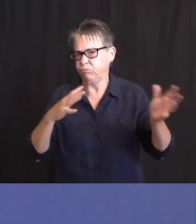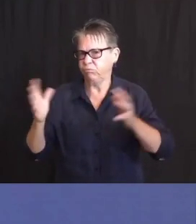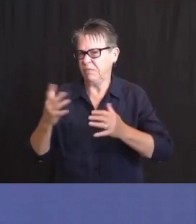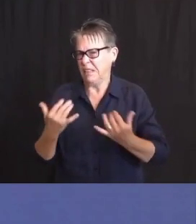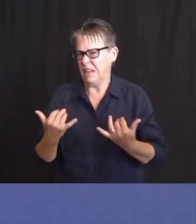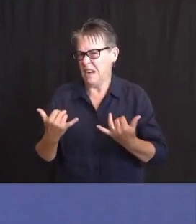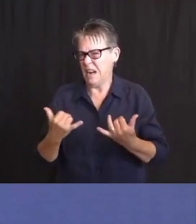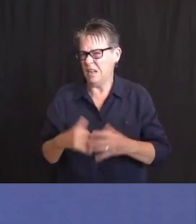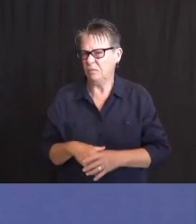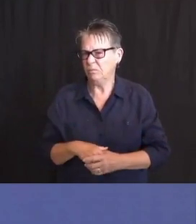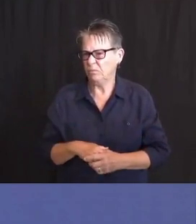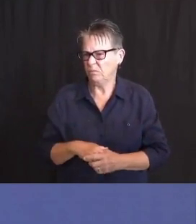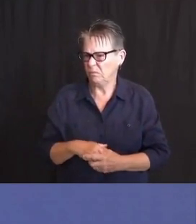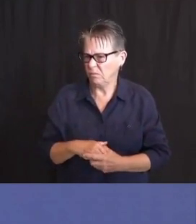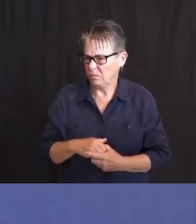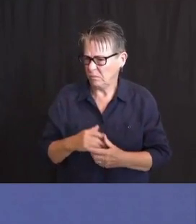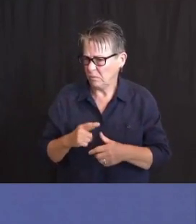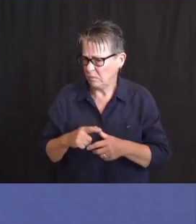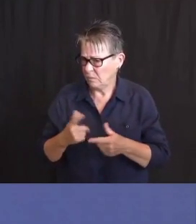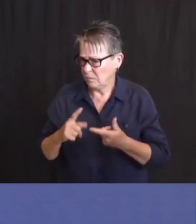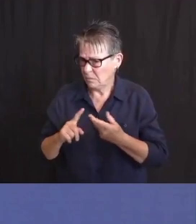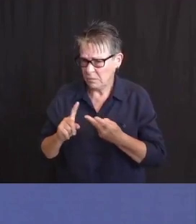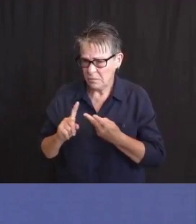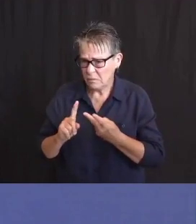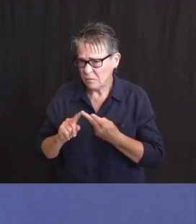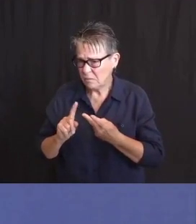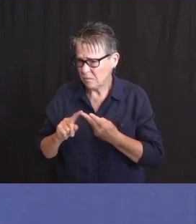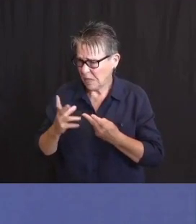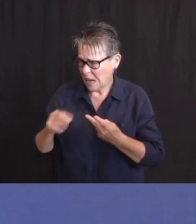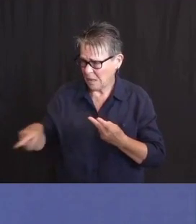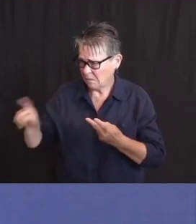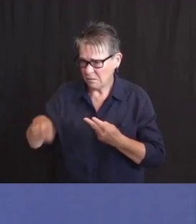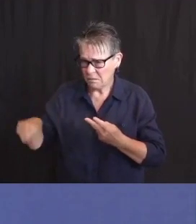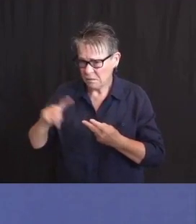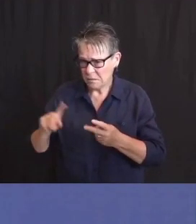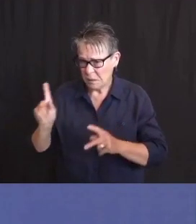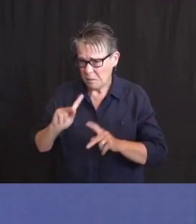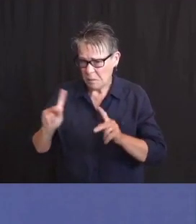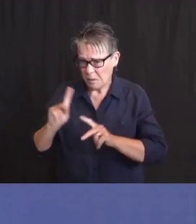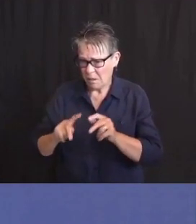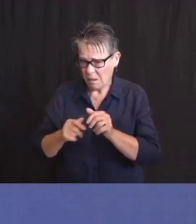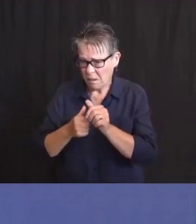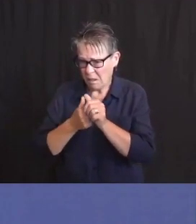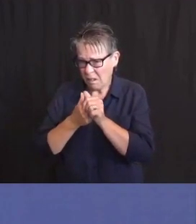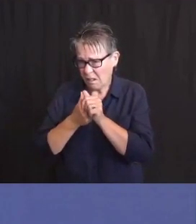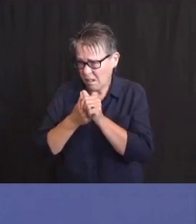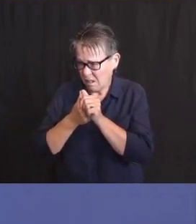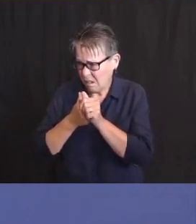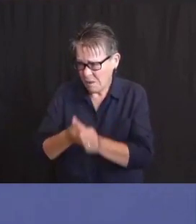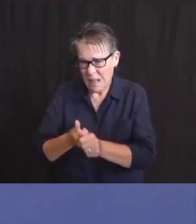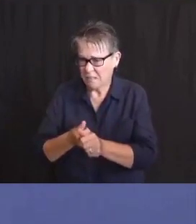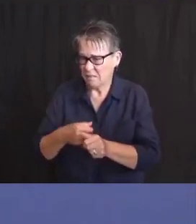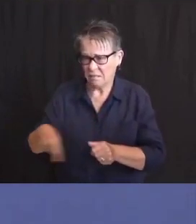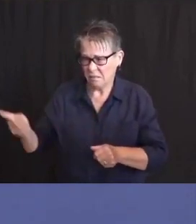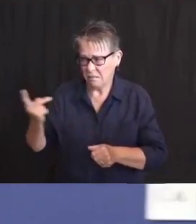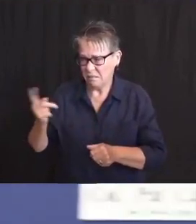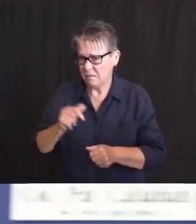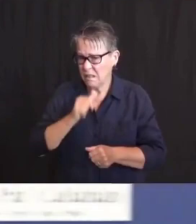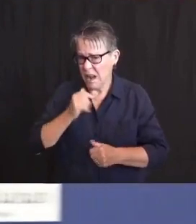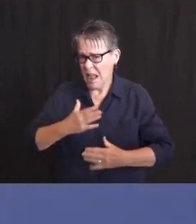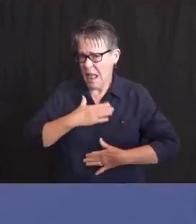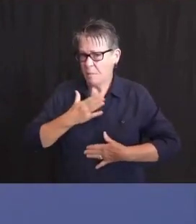you and I are not happy with indoor behavior. Any update on that front? And any other matters? Thank you. Thank you, Governor. Good